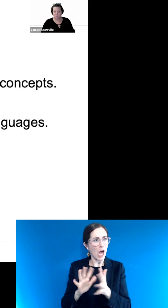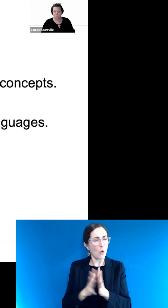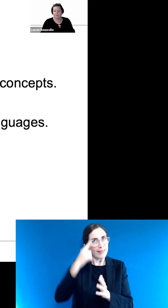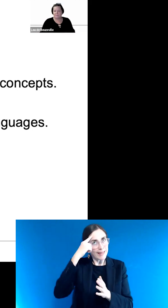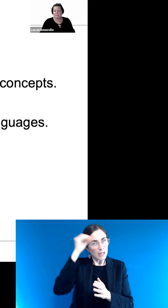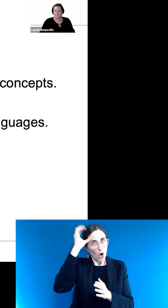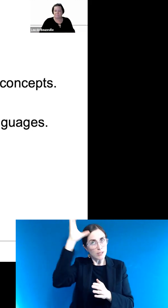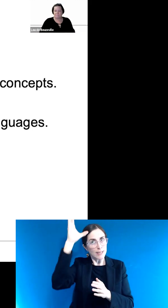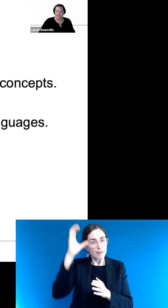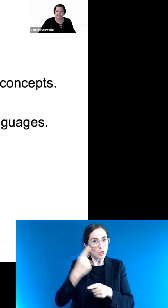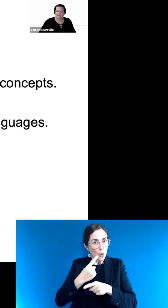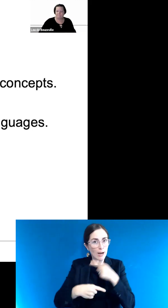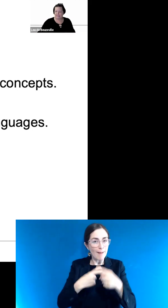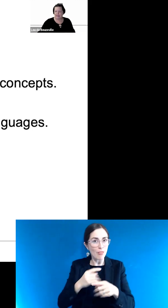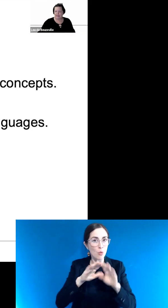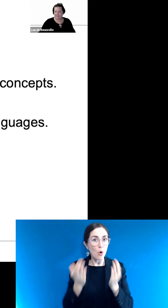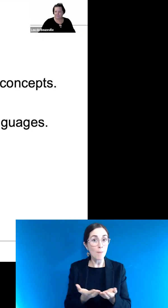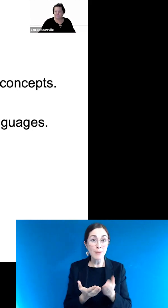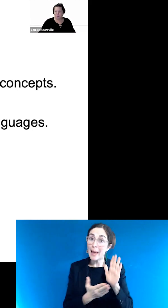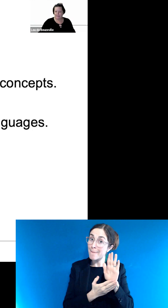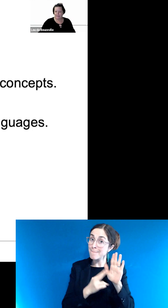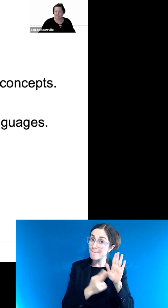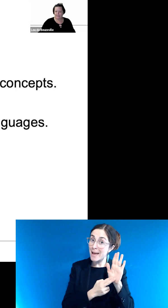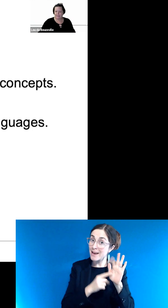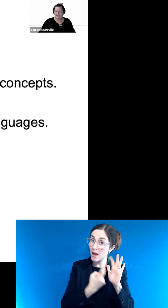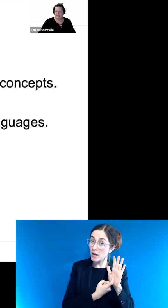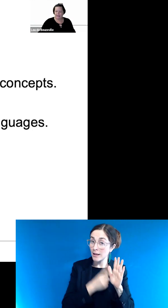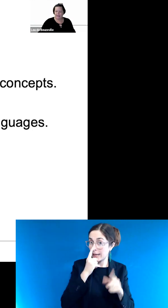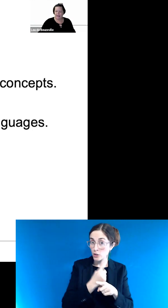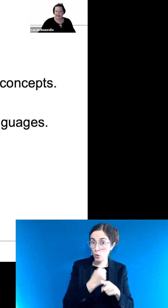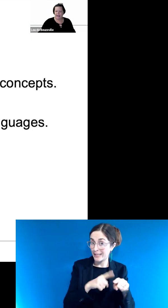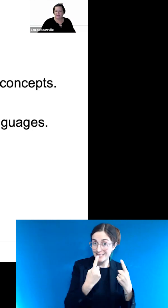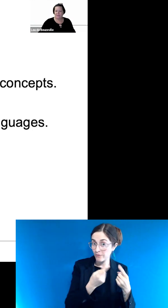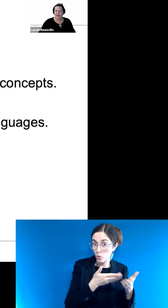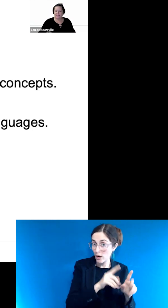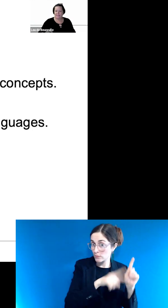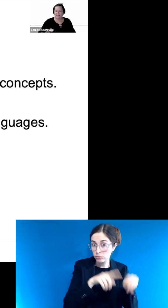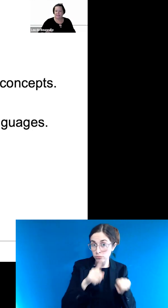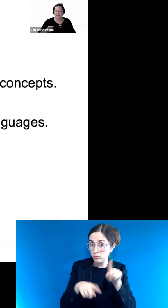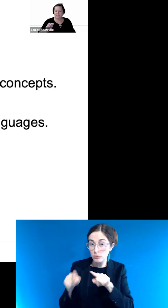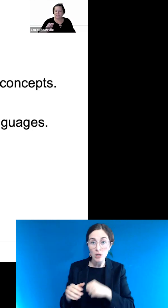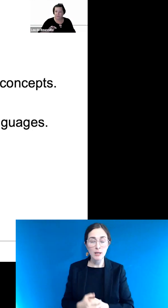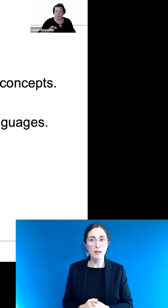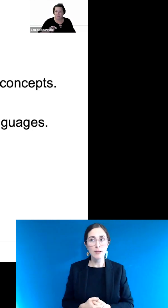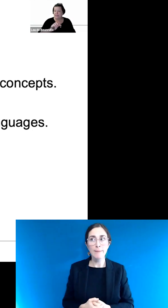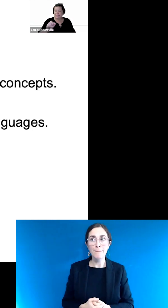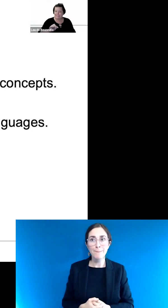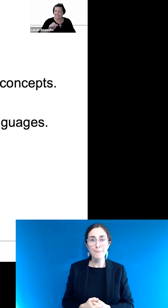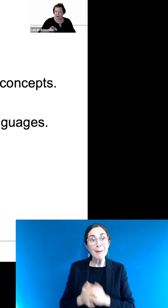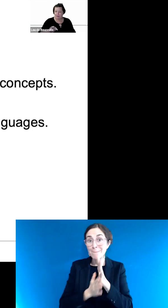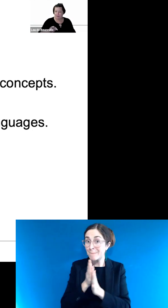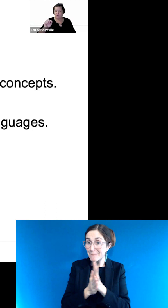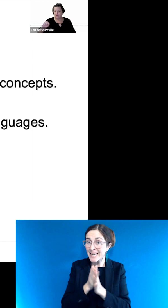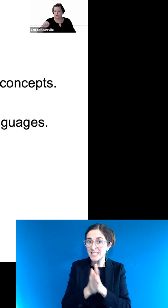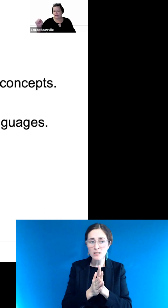the world. Manner can be discussed in different ways. And that is, it's not that there